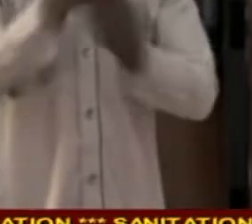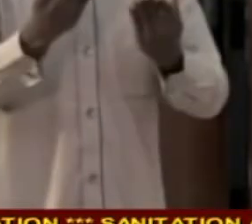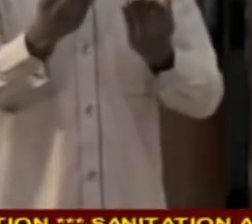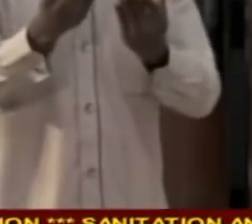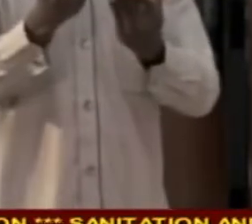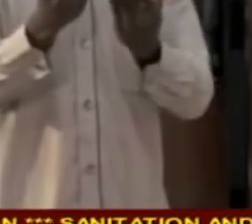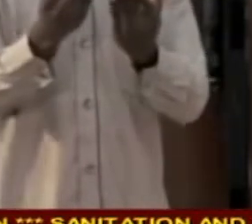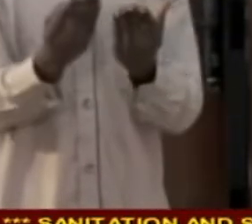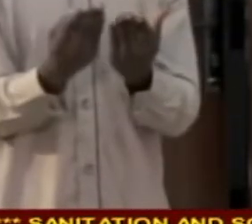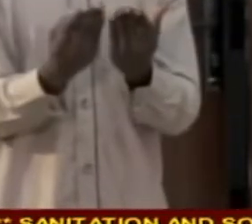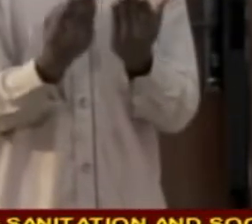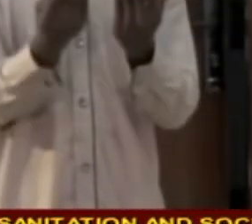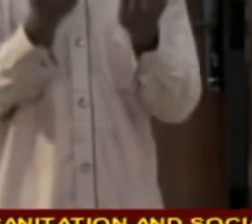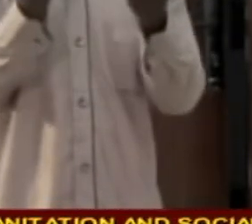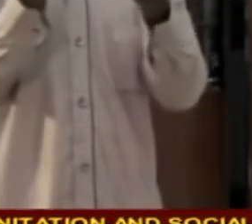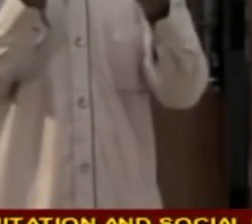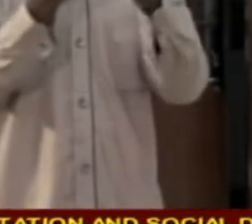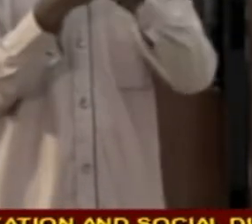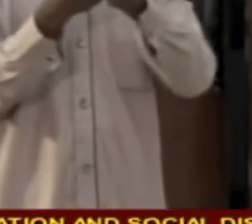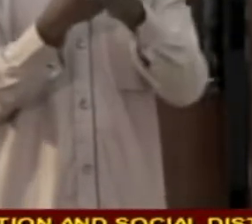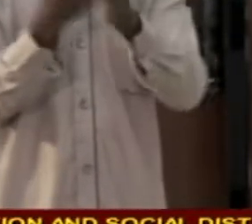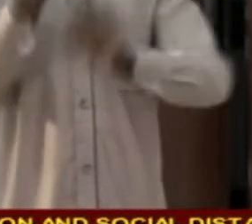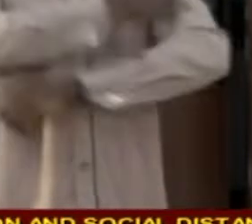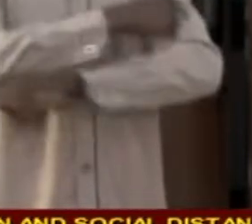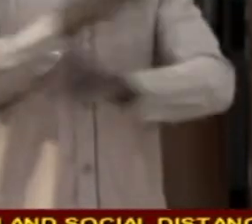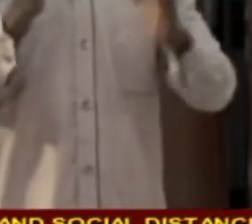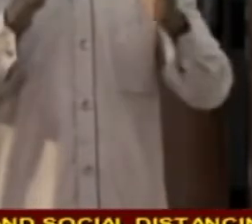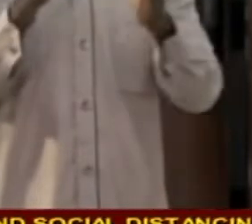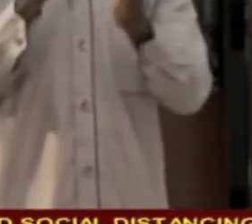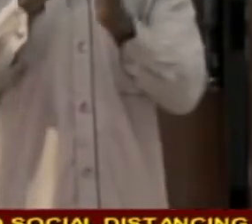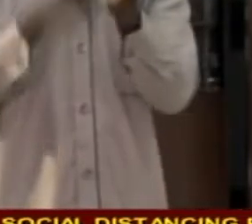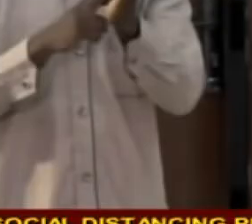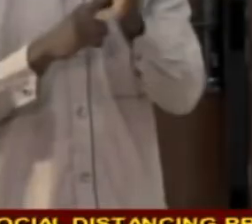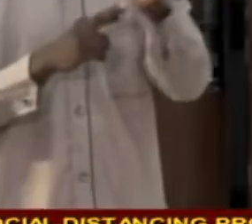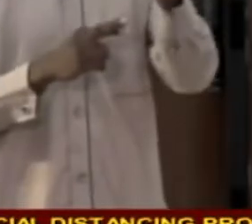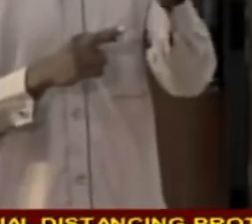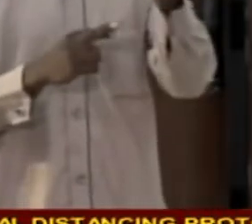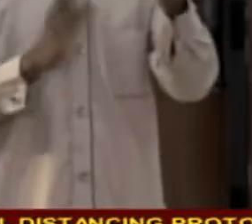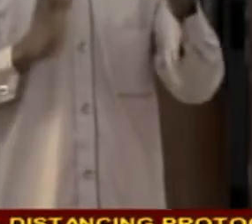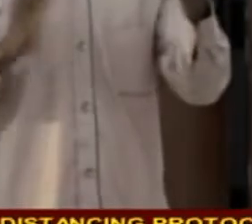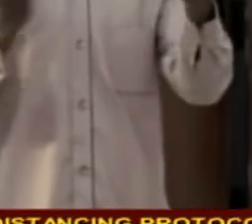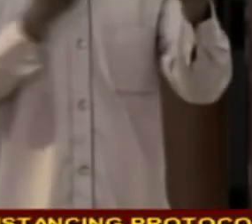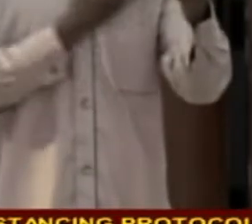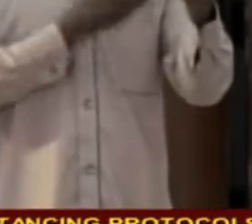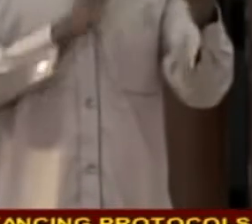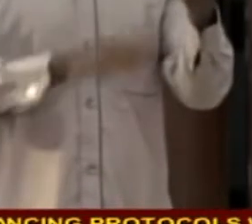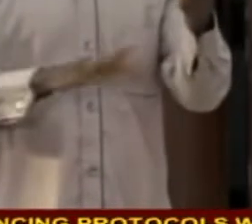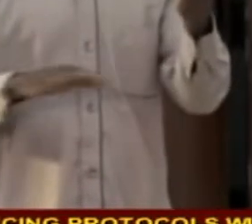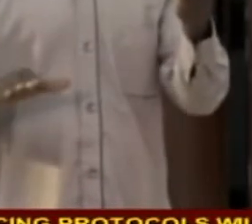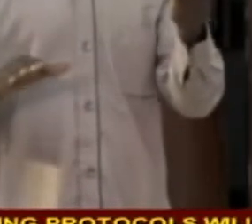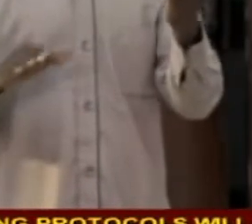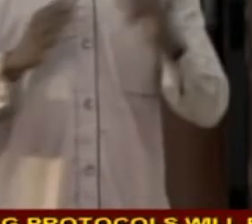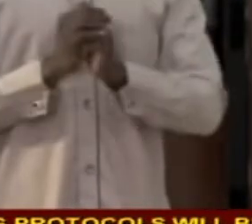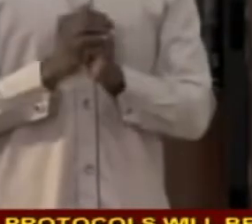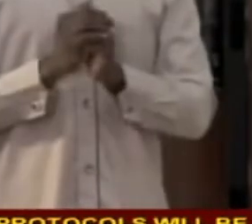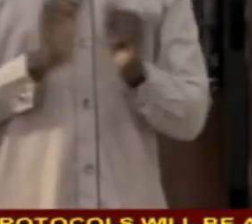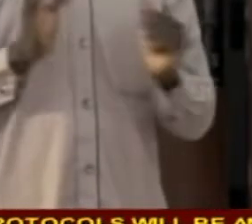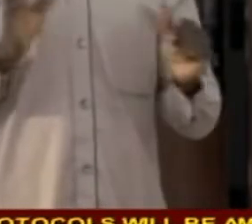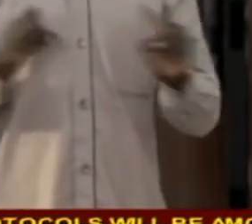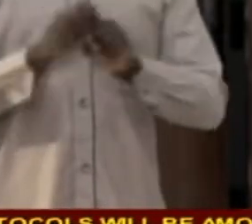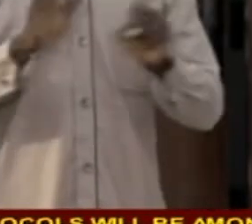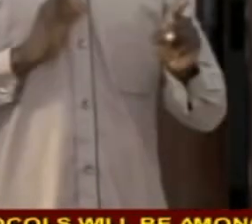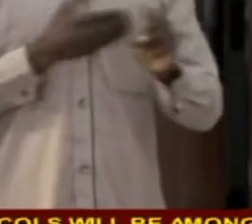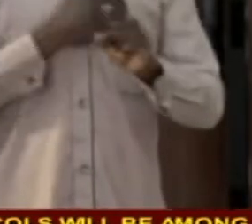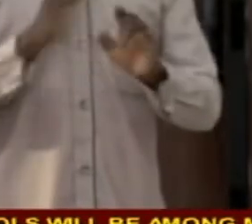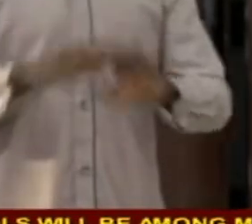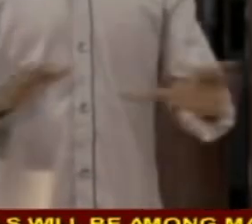out of today's briefing. The first is to our children. As our children share in the